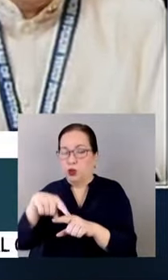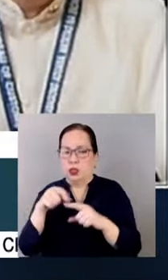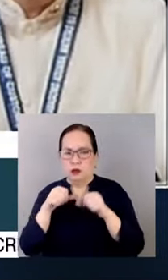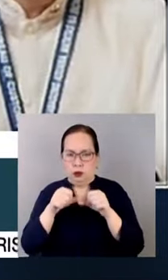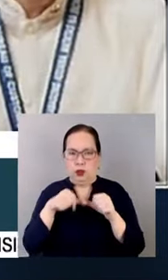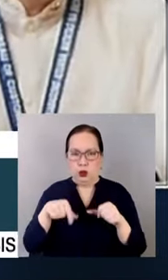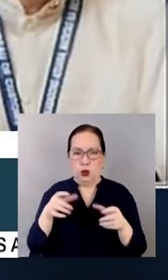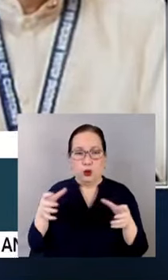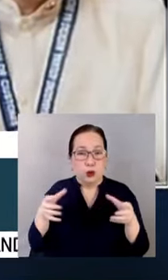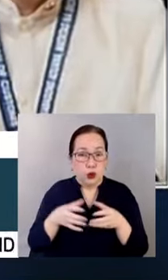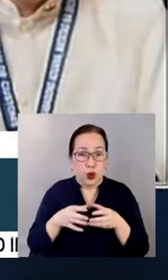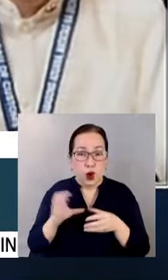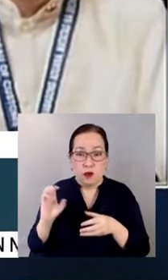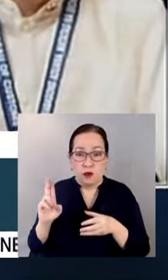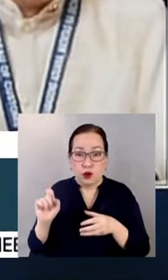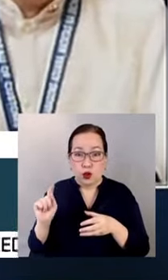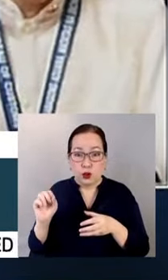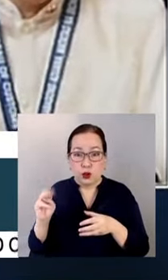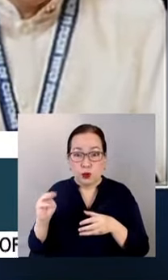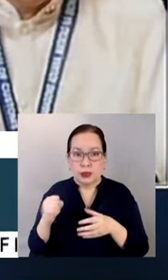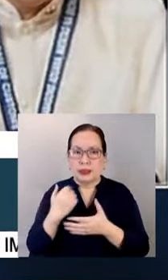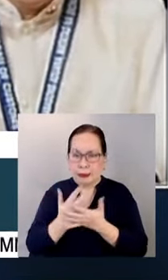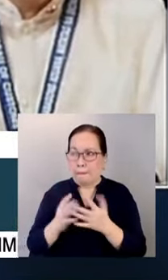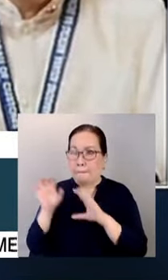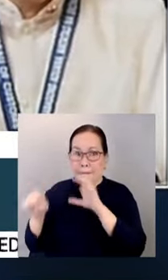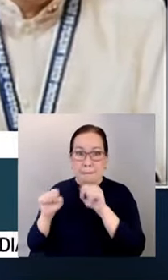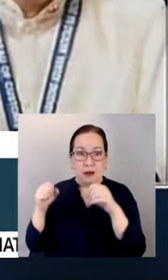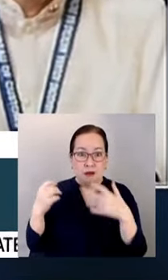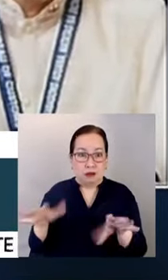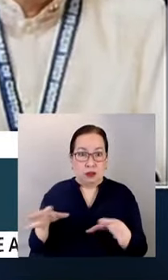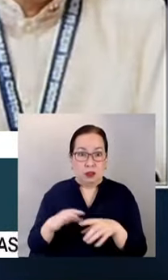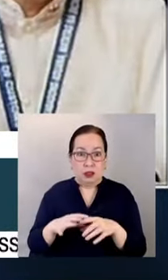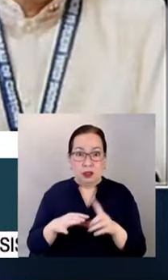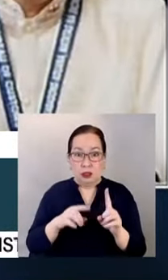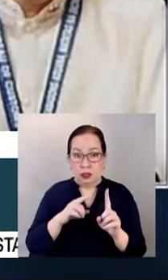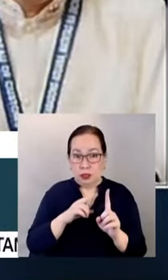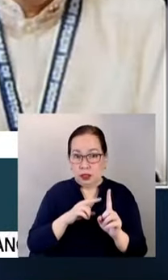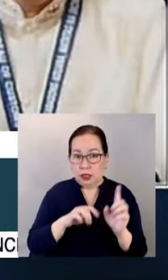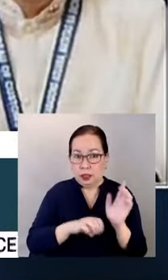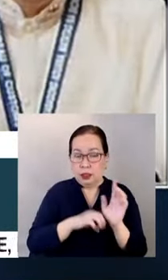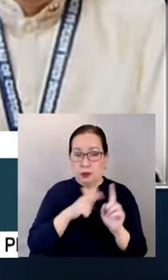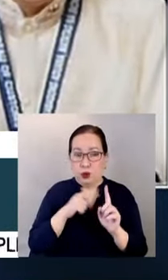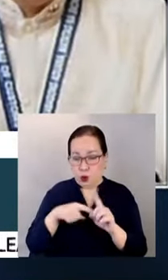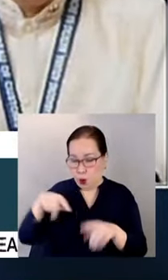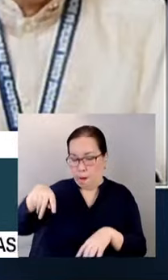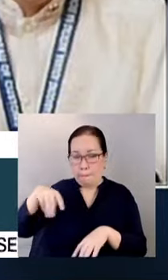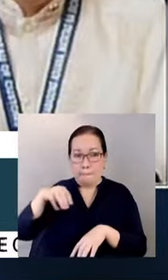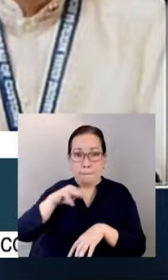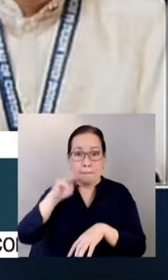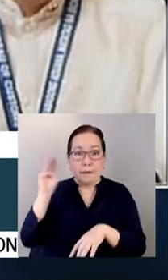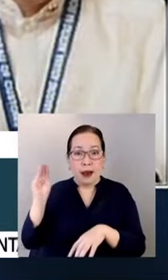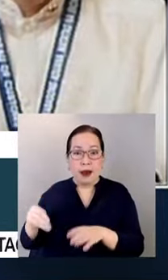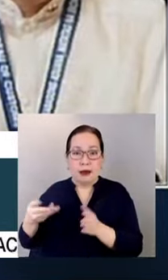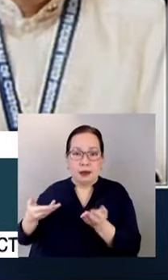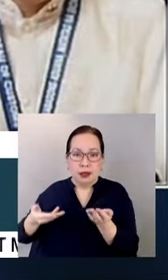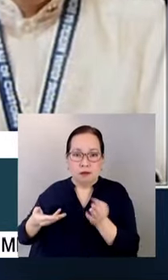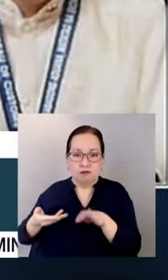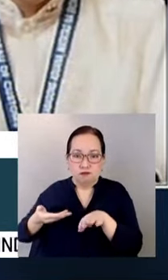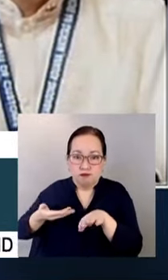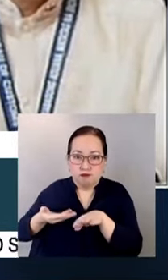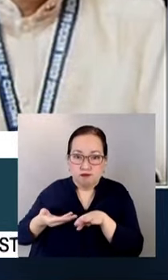Yung mga ibang nahuli na ho natin, particular po itong like for dito po sa Port of Manila na report na halagang